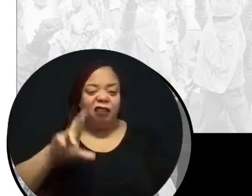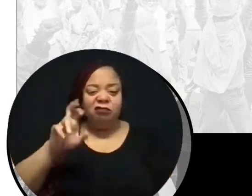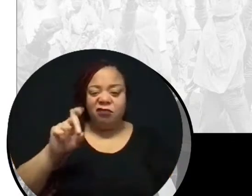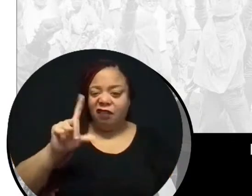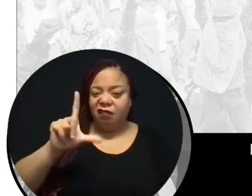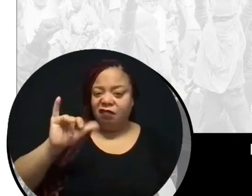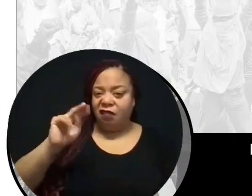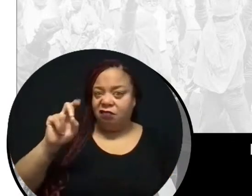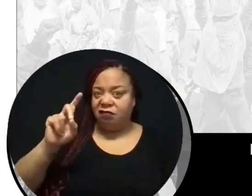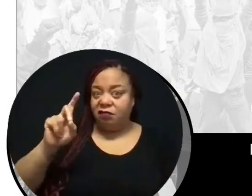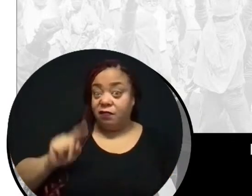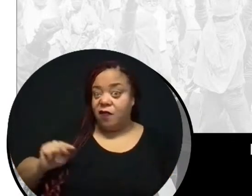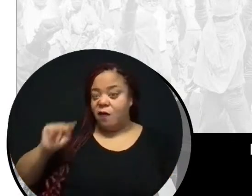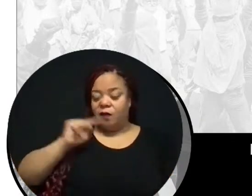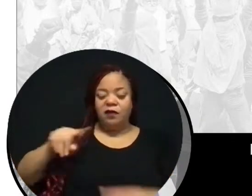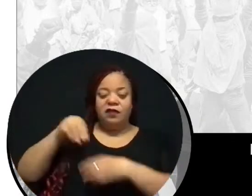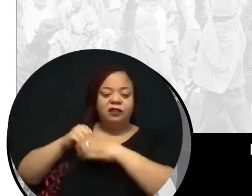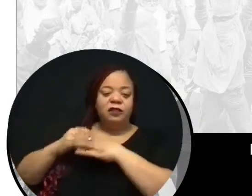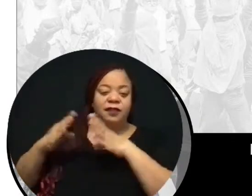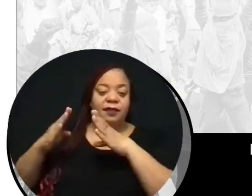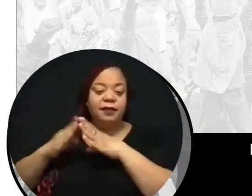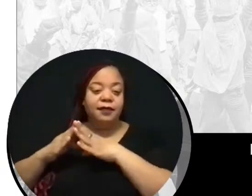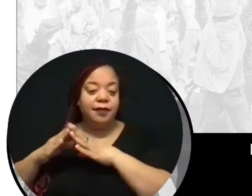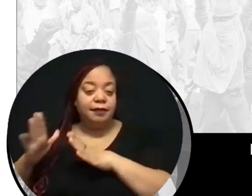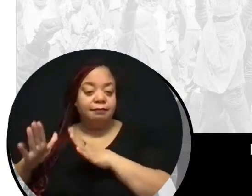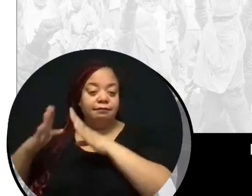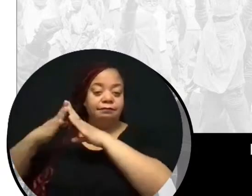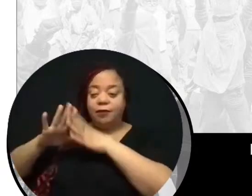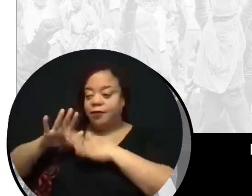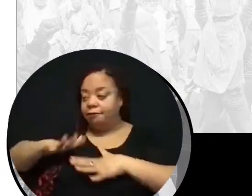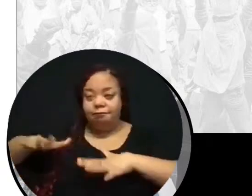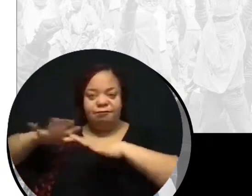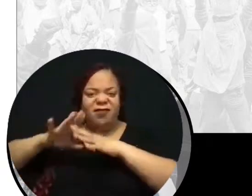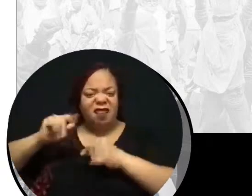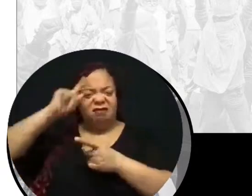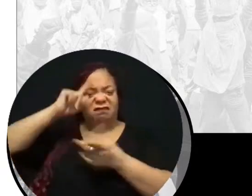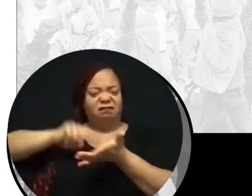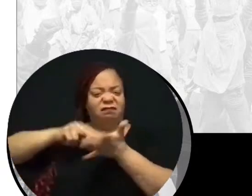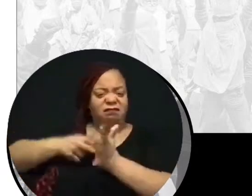strategy largely contributed to the modernization of environmental racism.